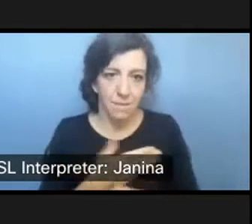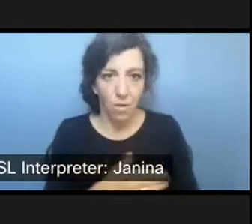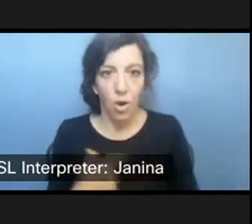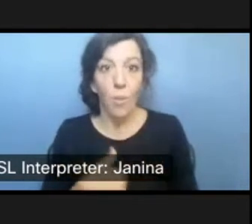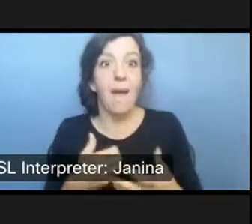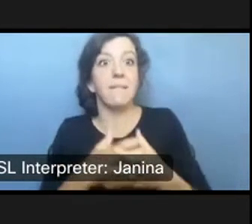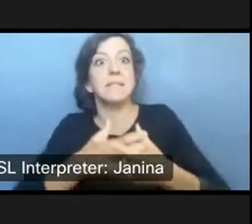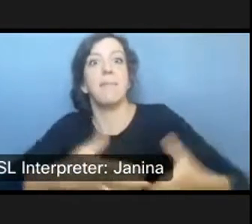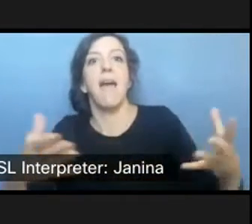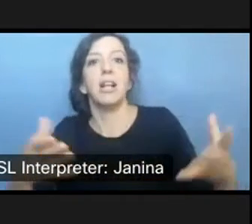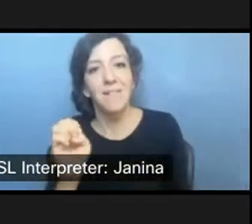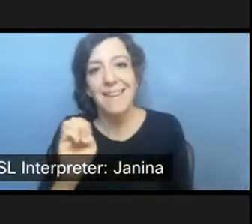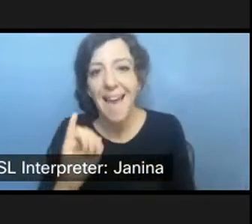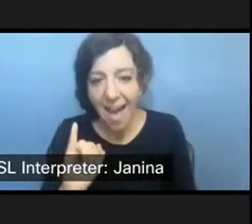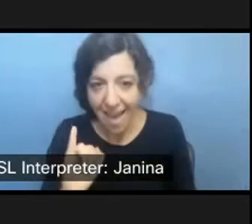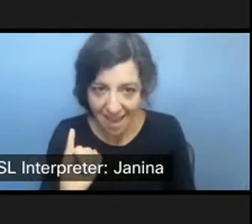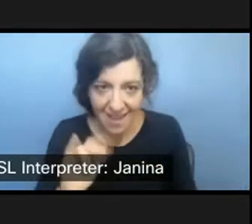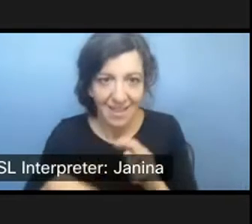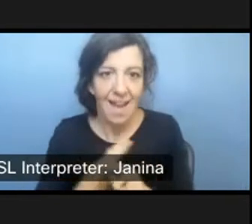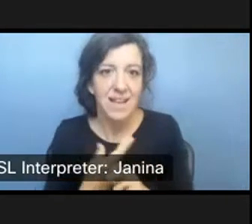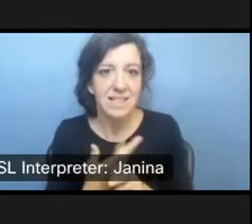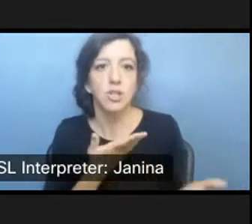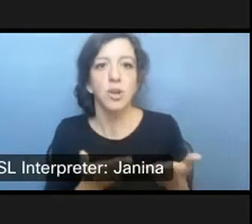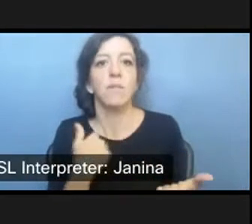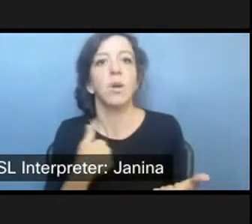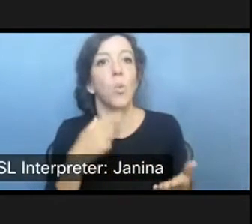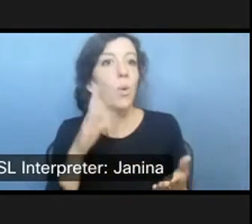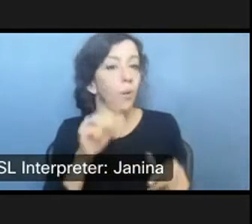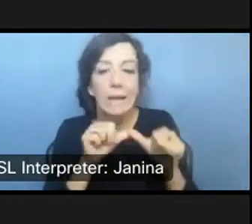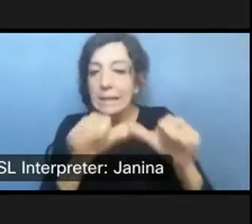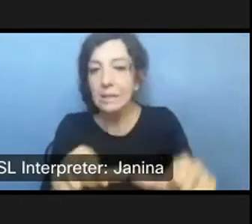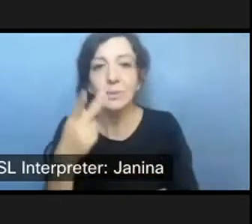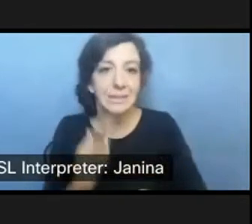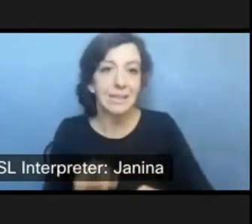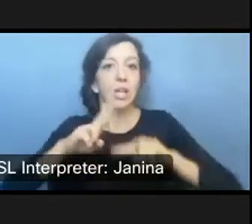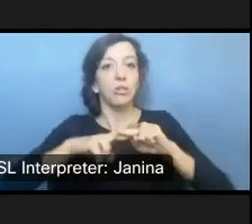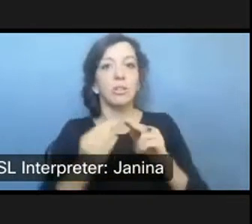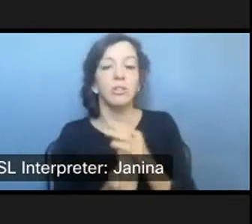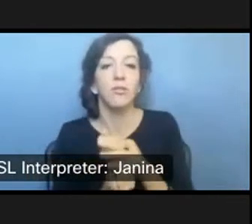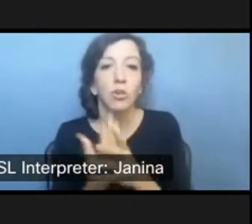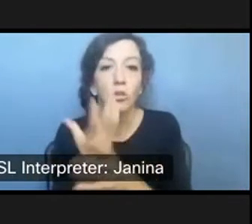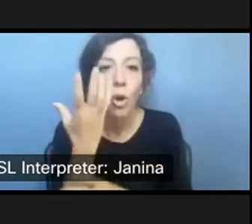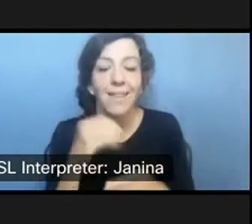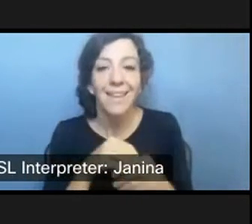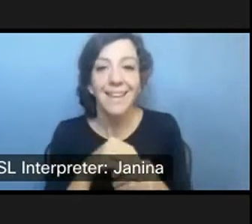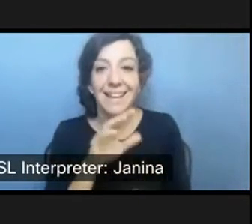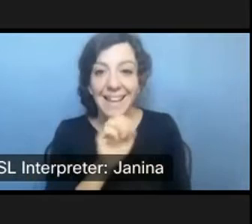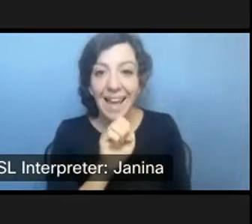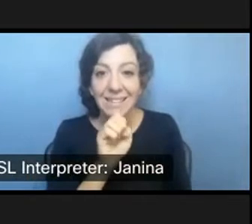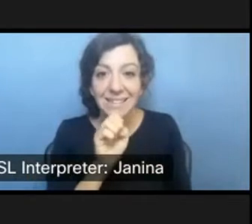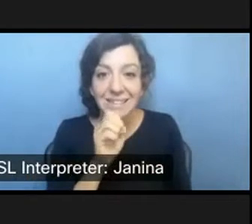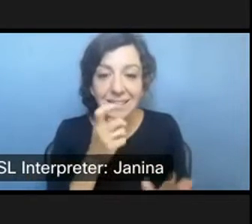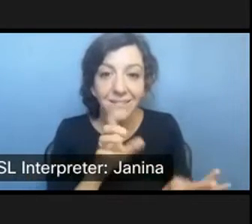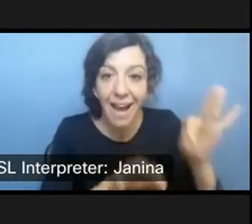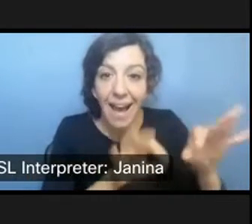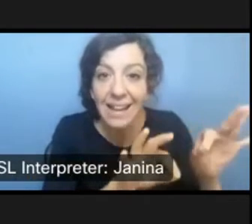at a continued increased growth in like case finding activities, outreach